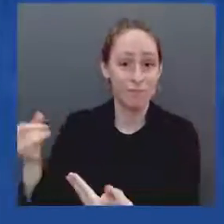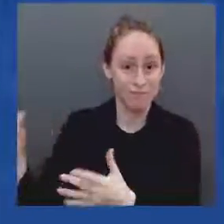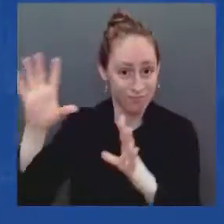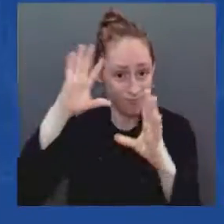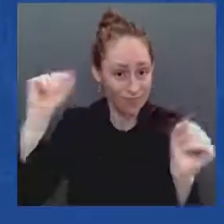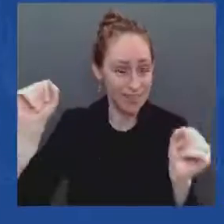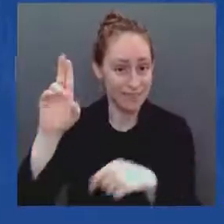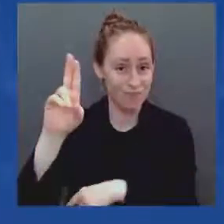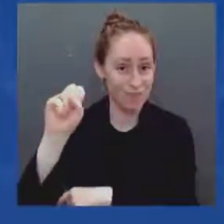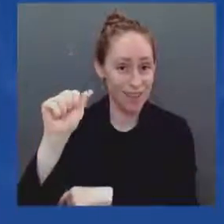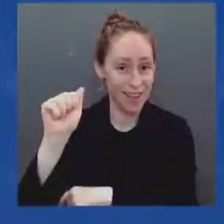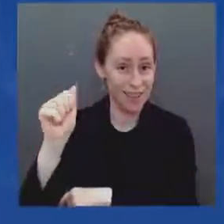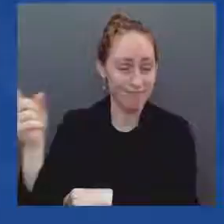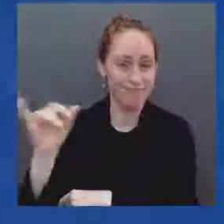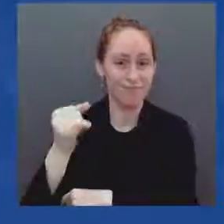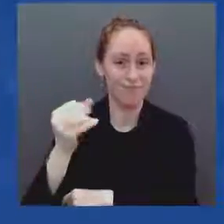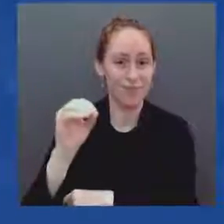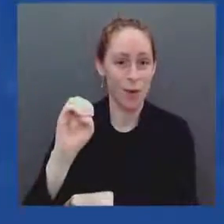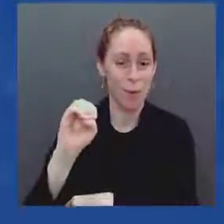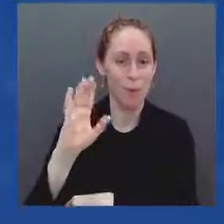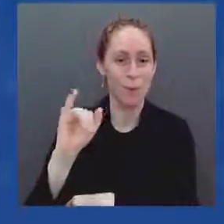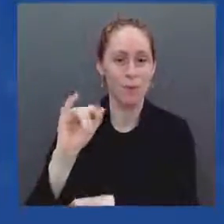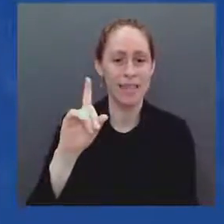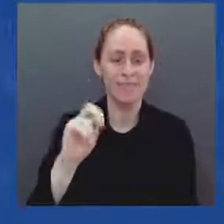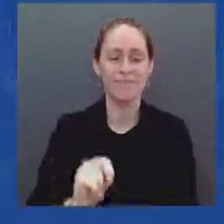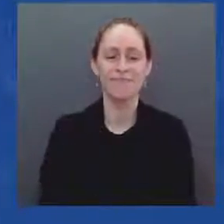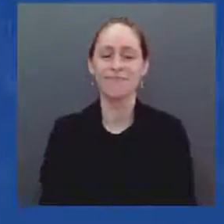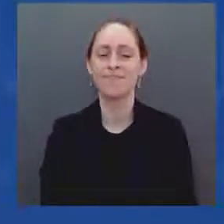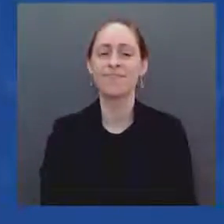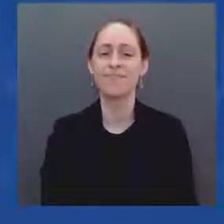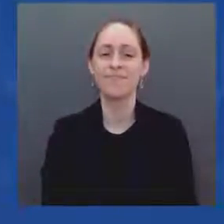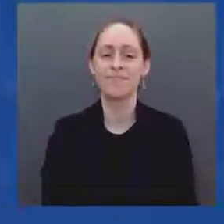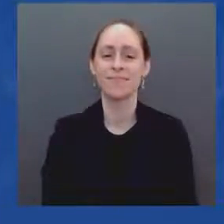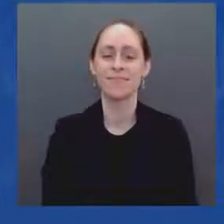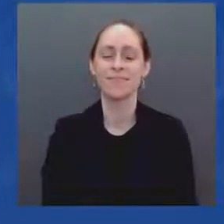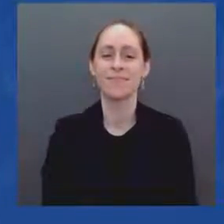Biden. Well, thanks. Thank you very much. Look, I'm going to,